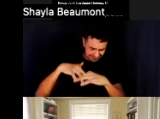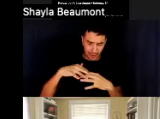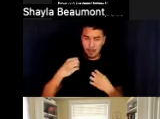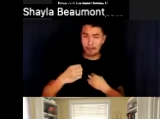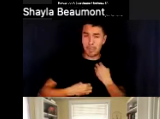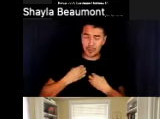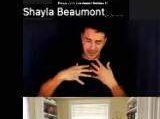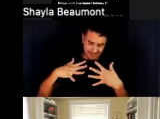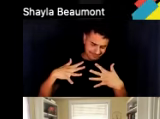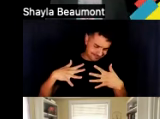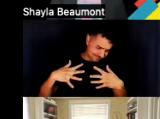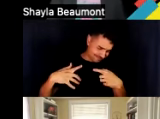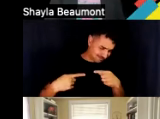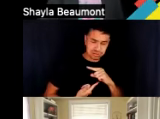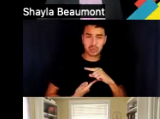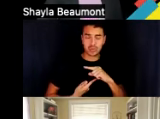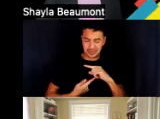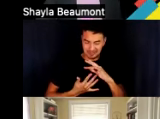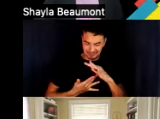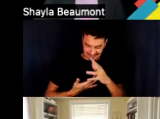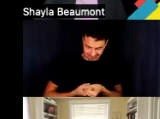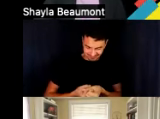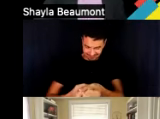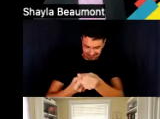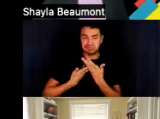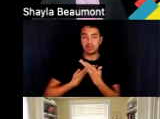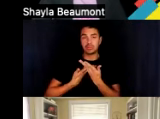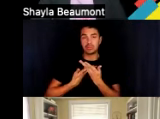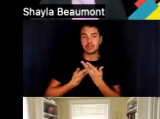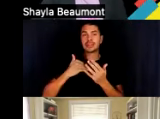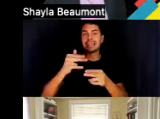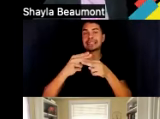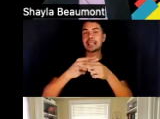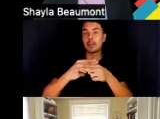feeling. And it's kind of providing this temporary relief.